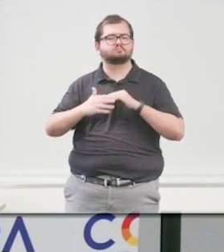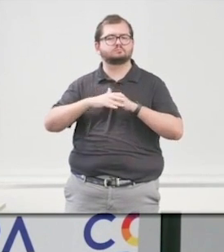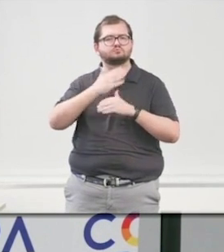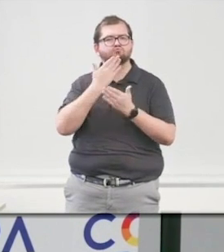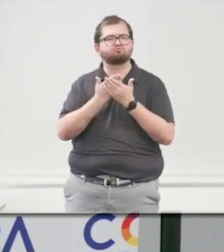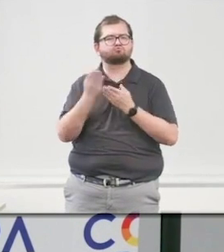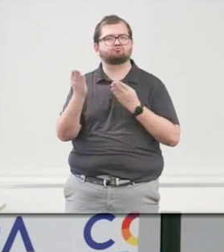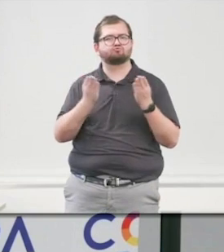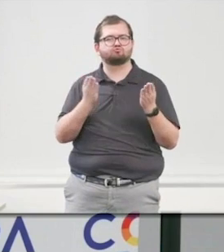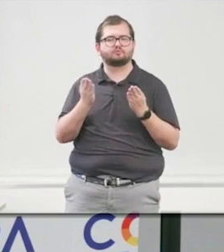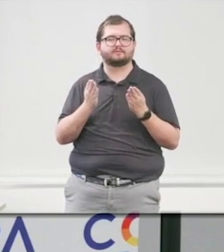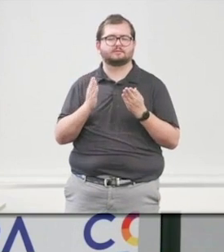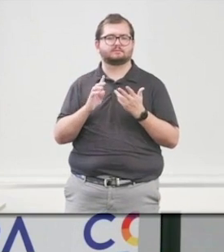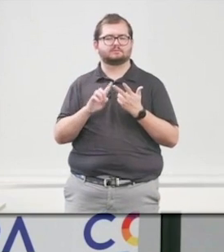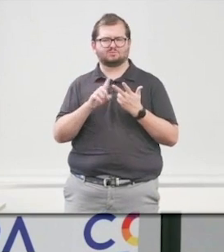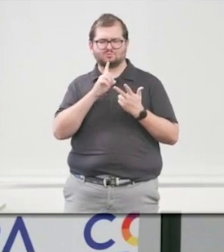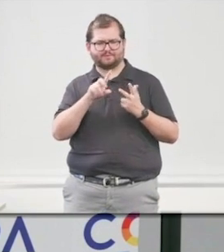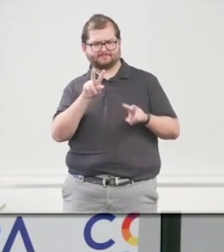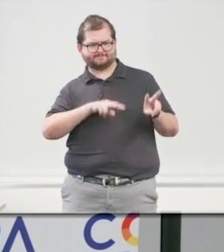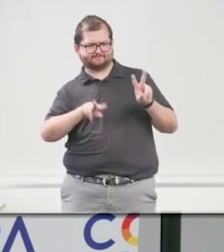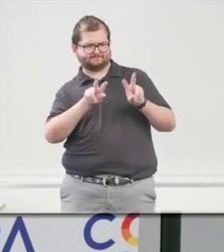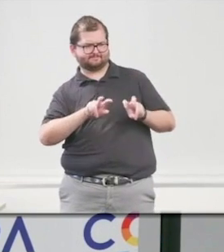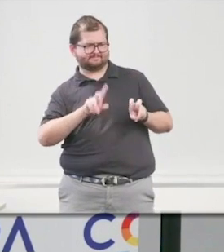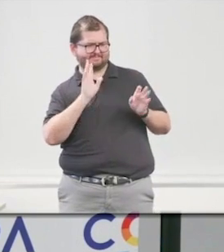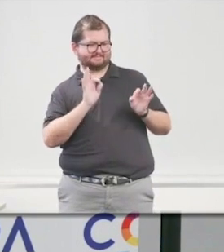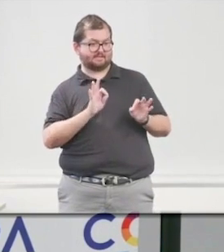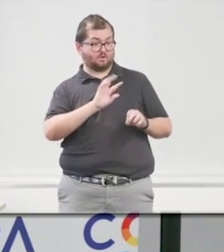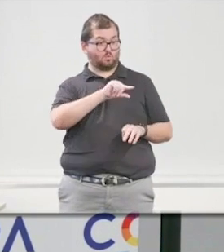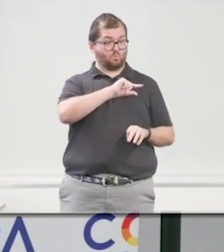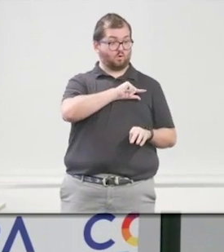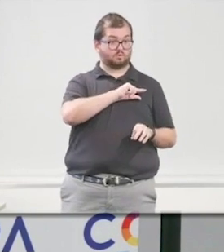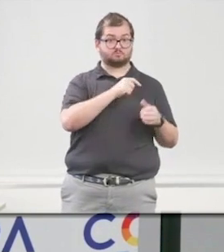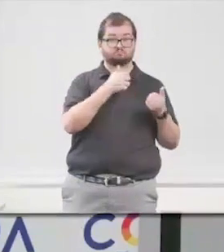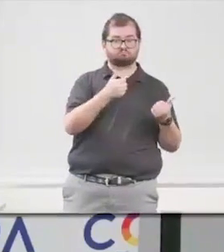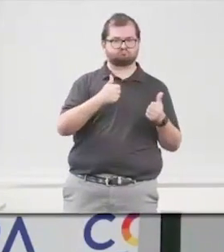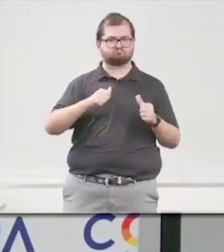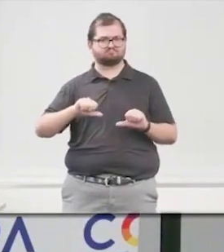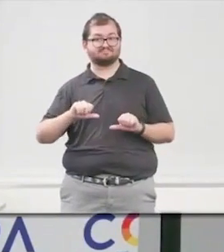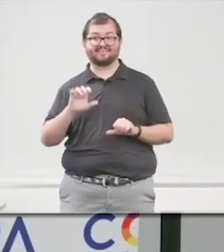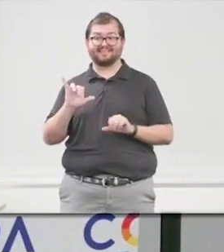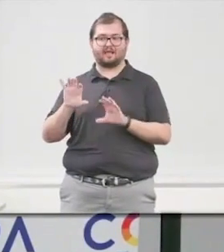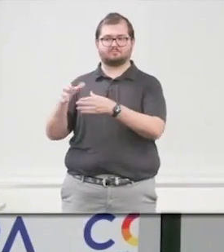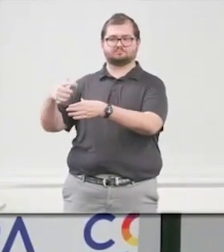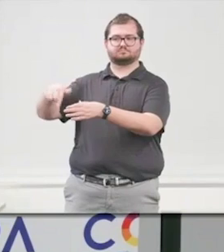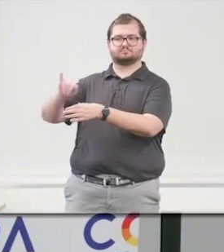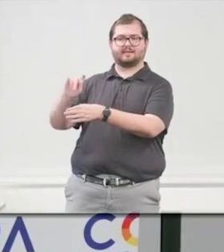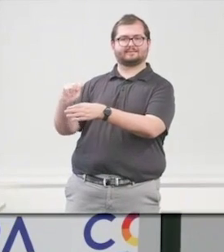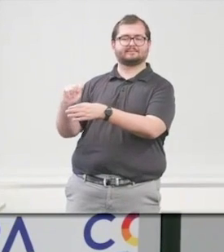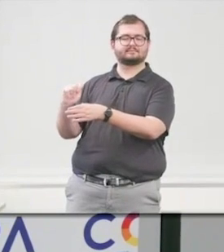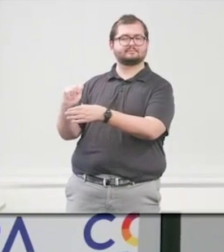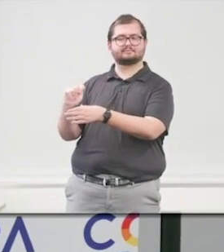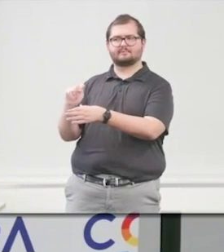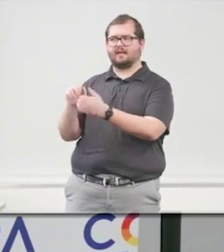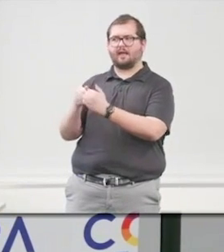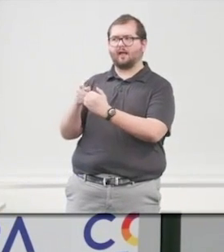members, really determining how we're doing from a quality perspective. That's all our IT team, in the ways in which they're extracting